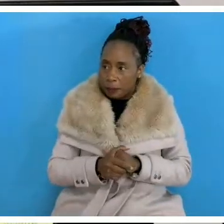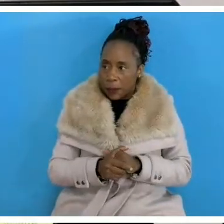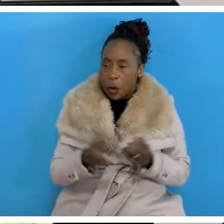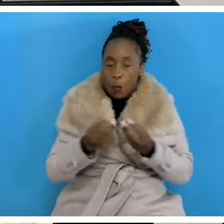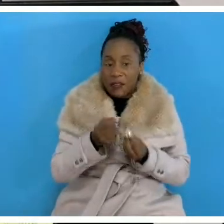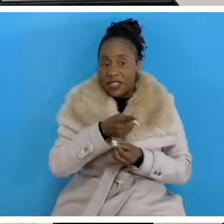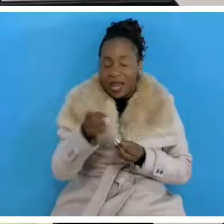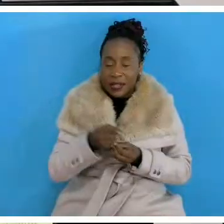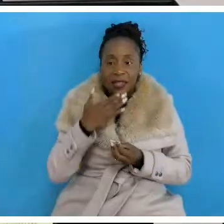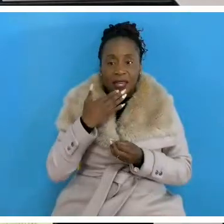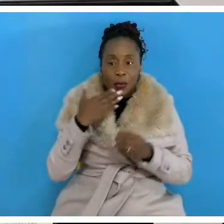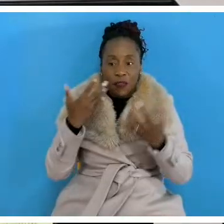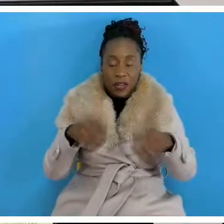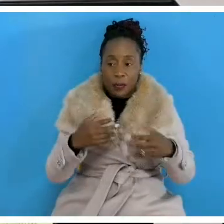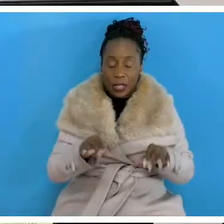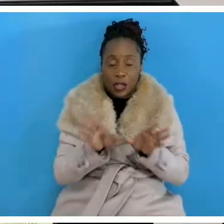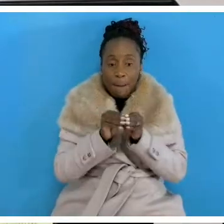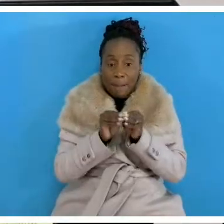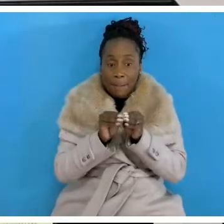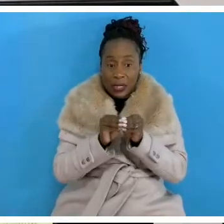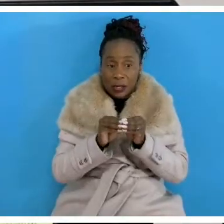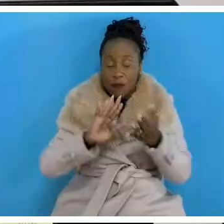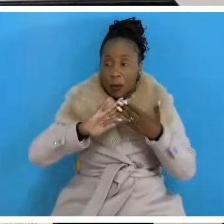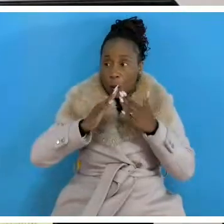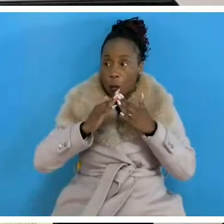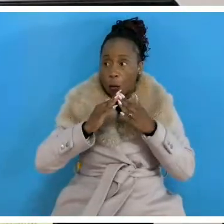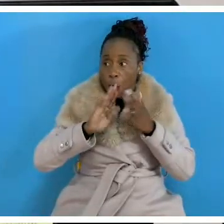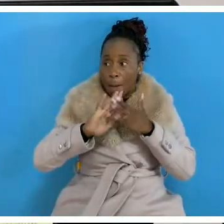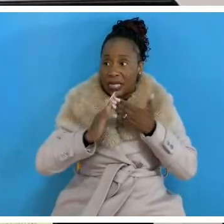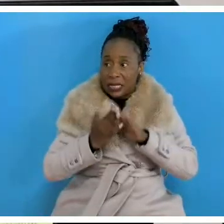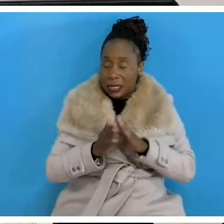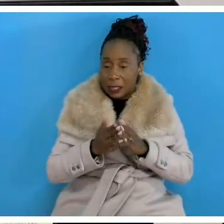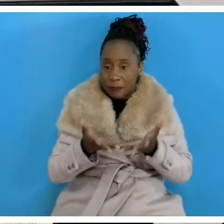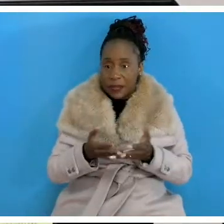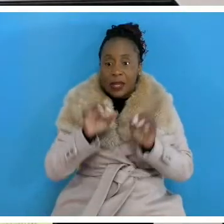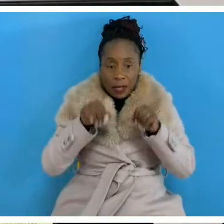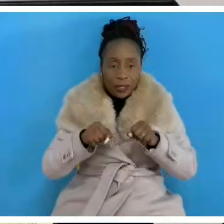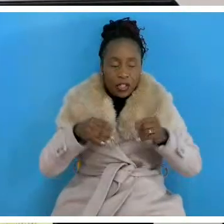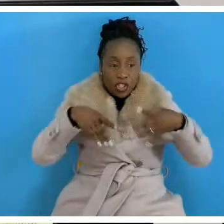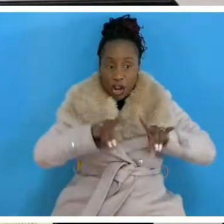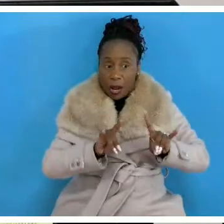that, thank you very much, members of community. Yes? Chair.